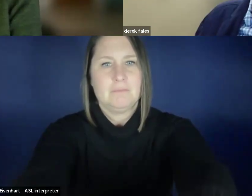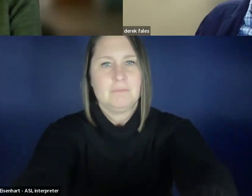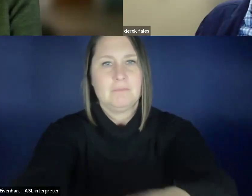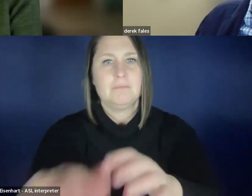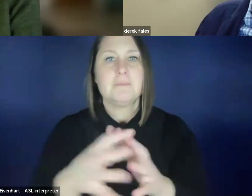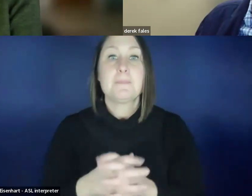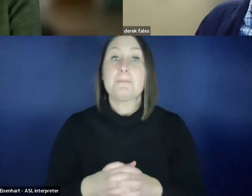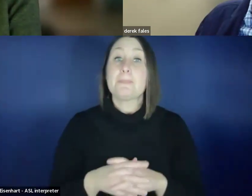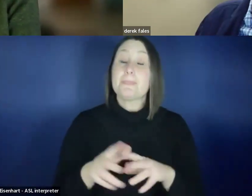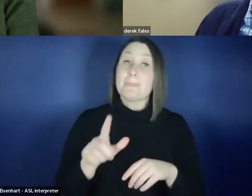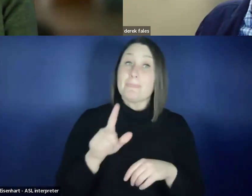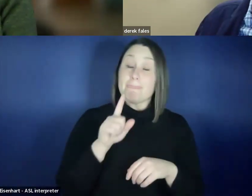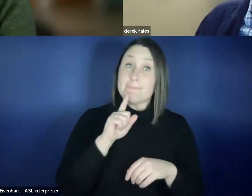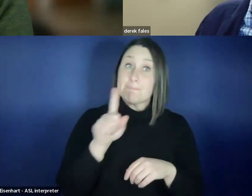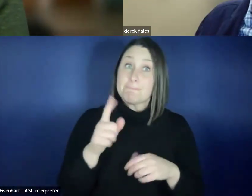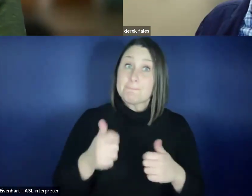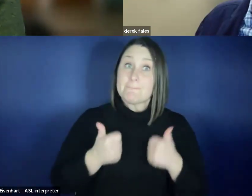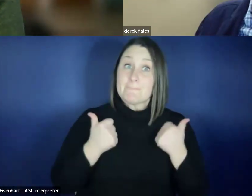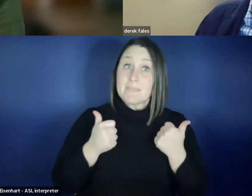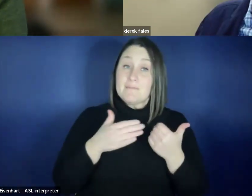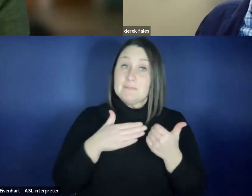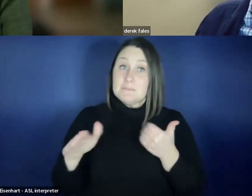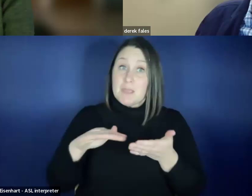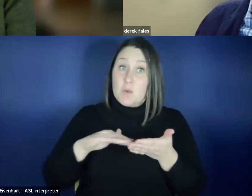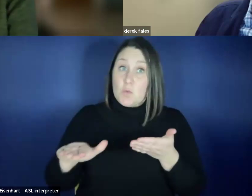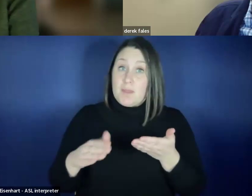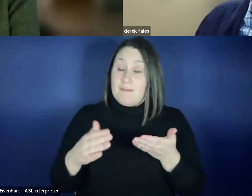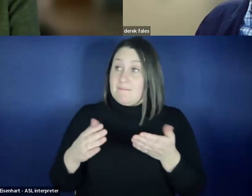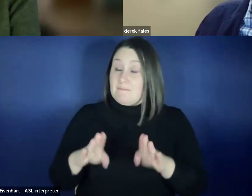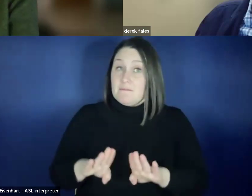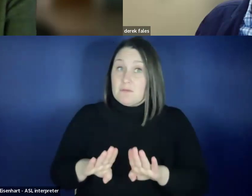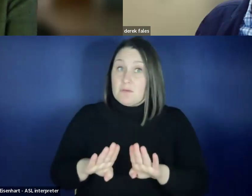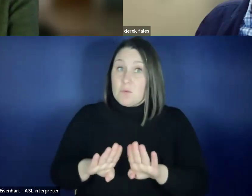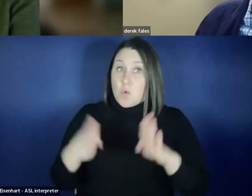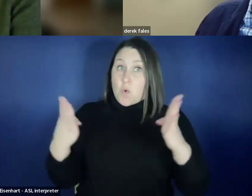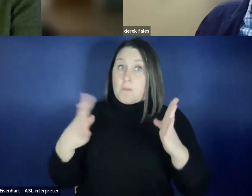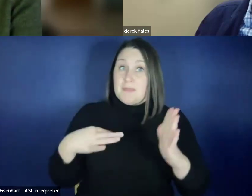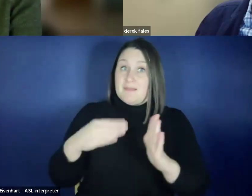are. I mean, they're open for applications. Yeah.